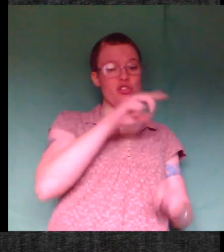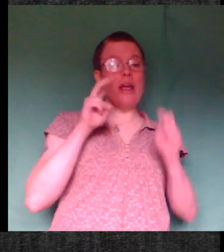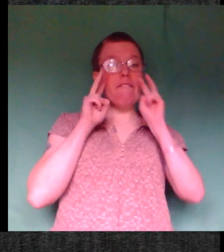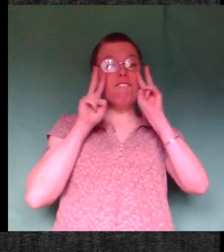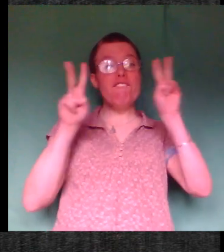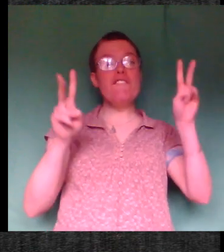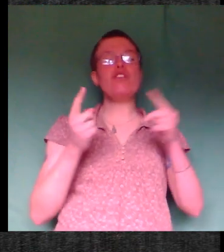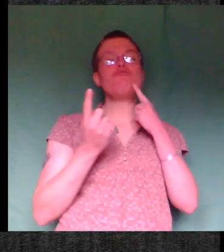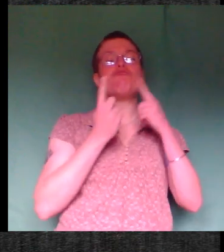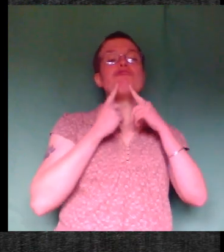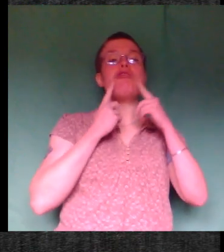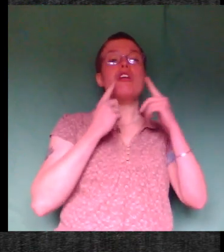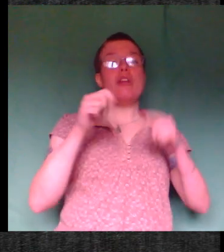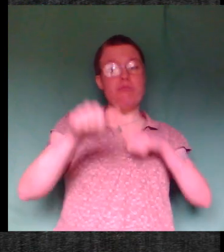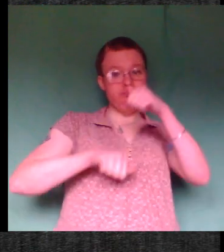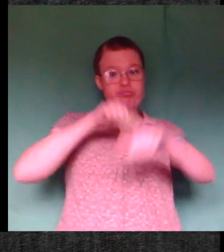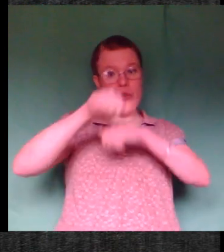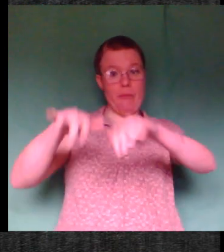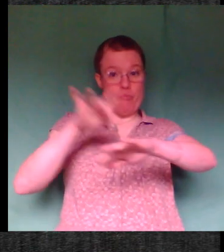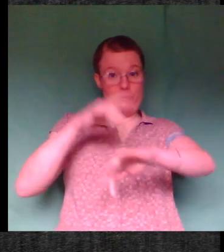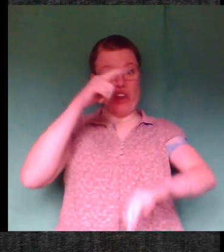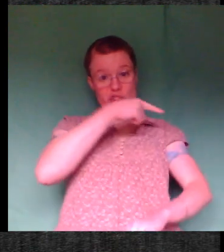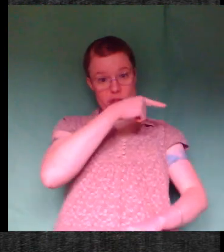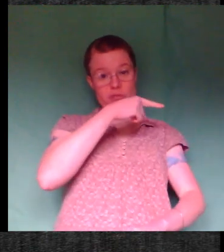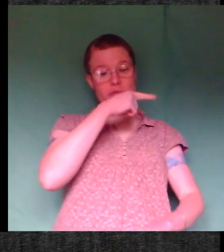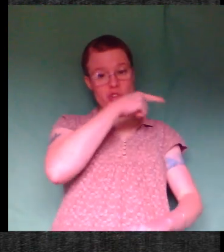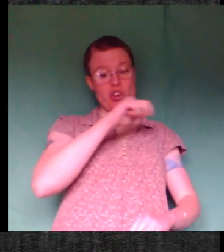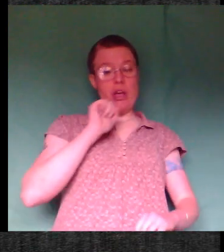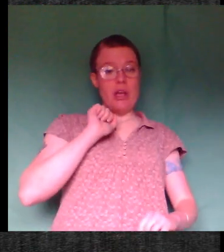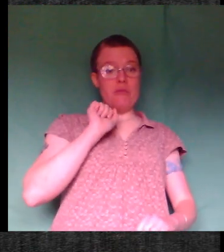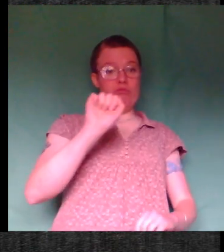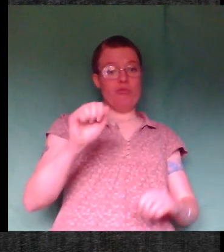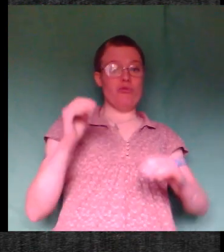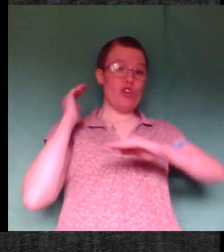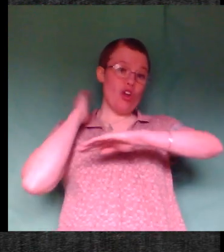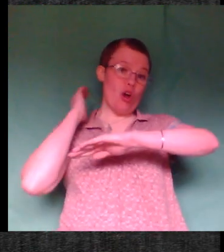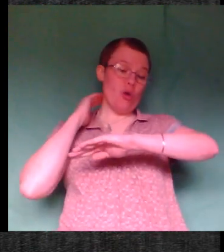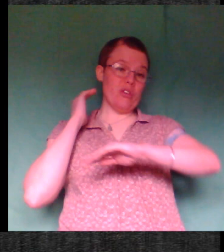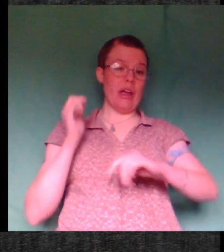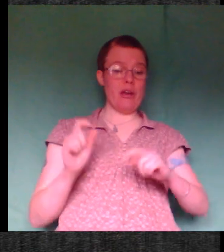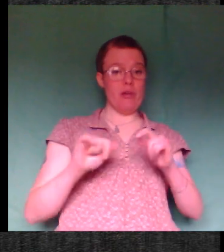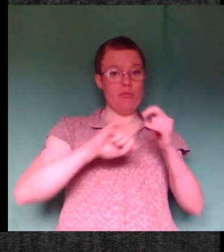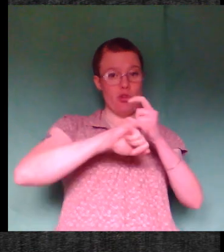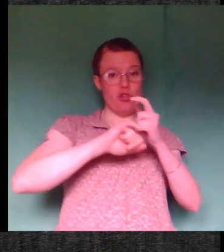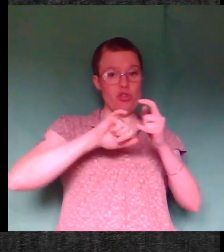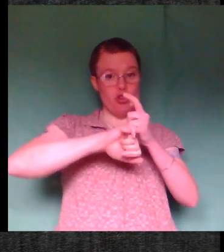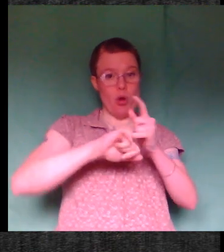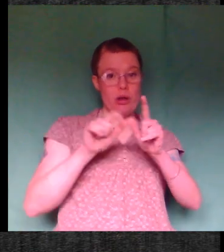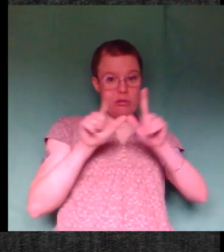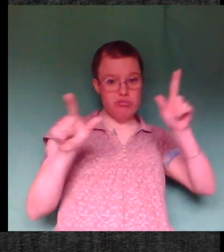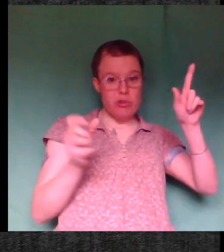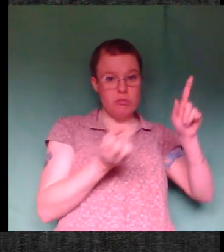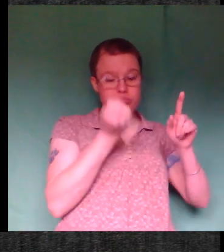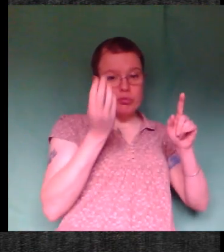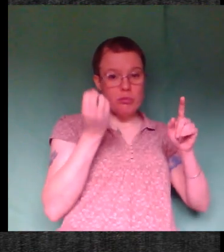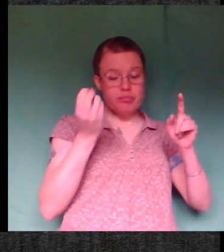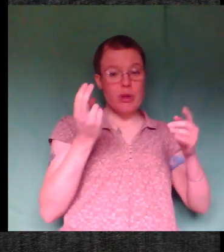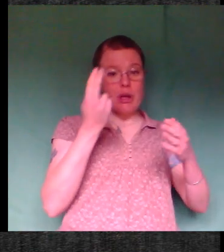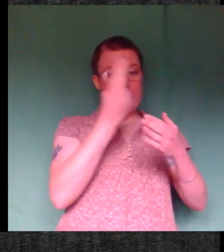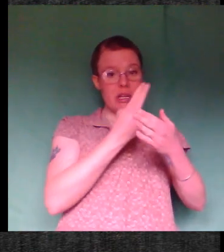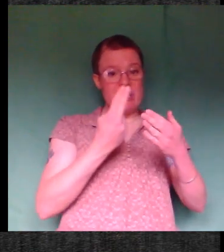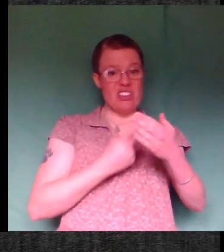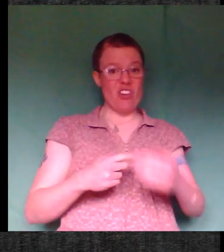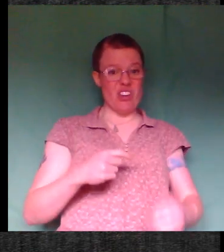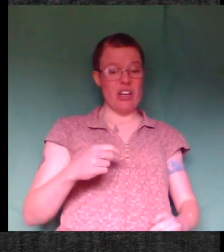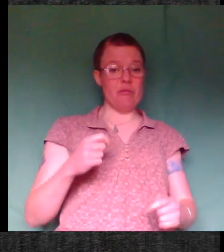as our visual and data processing specialist. She designed your codec, as well as your Soliton radar system. Contact her if you